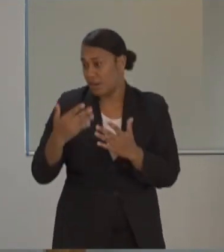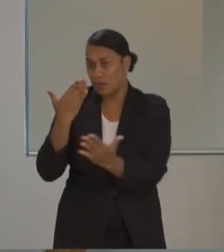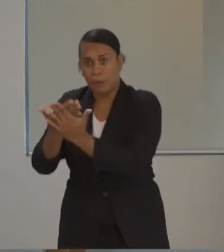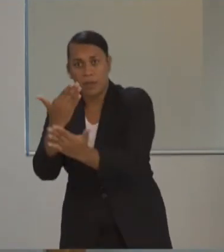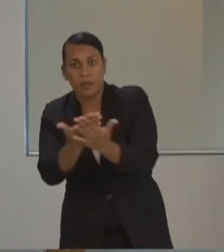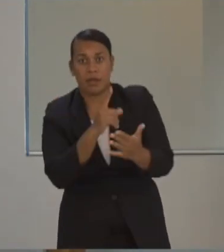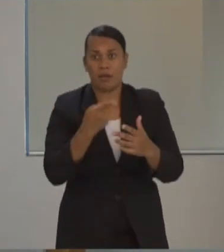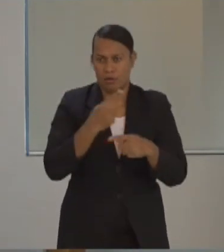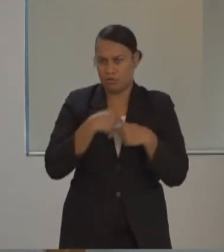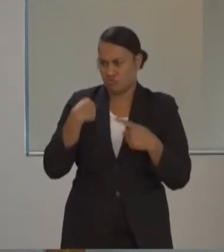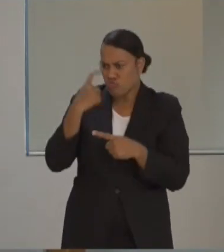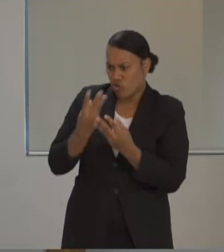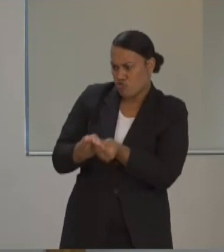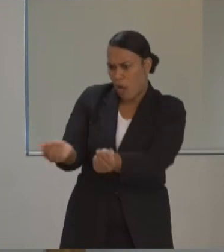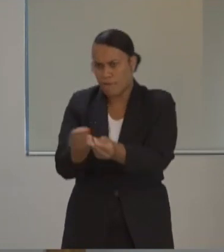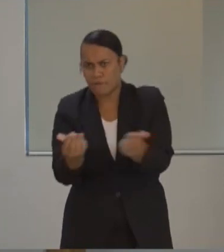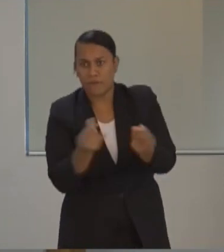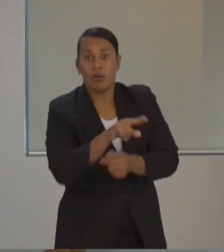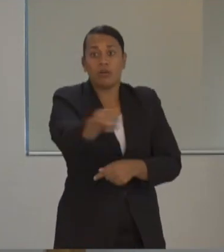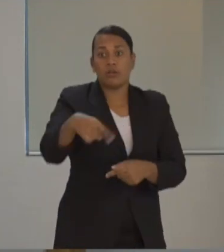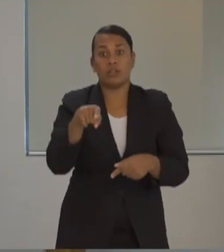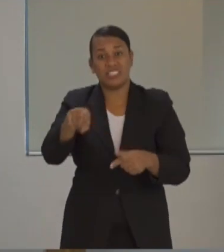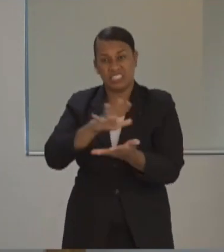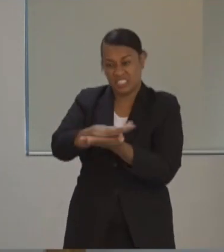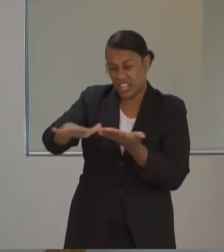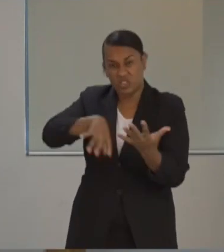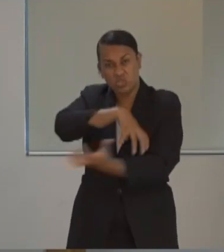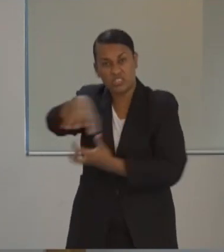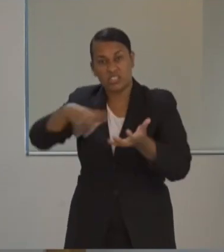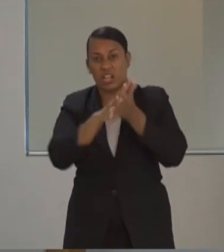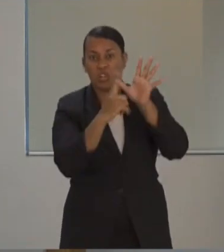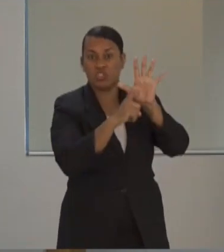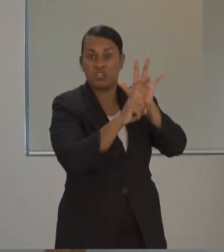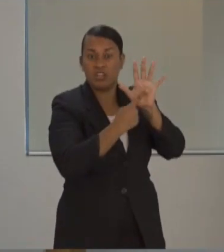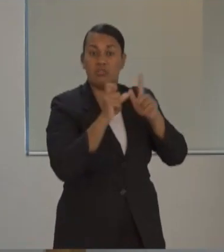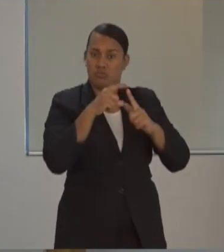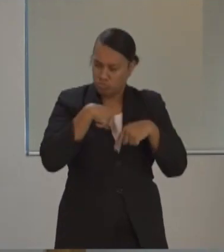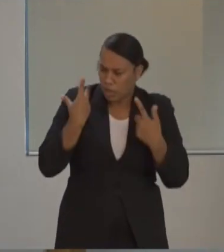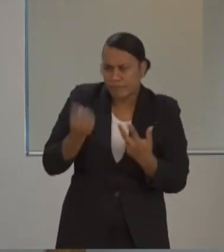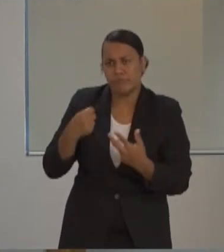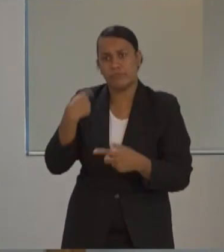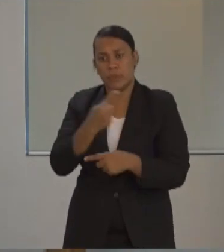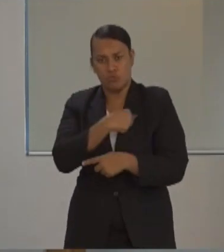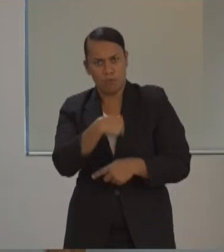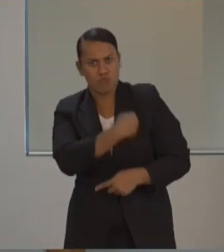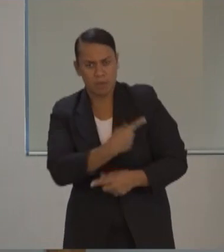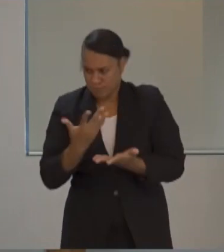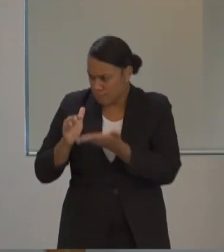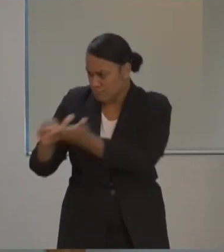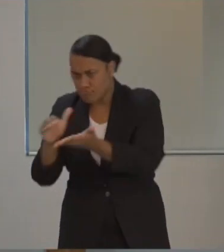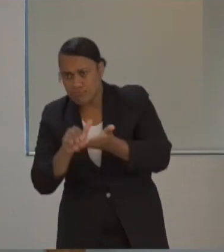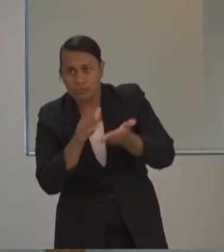Herald's Earth, we can again devote ourselves to an enemy that will last far longer than any storm, the COVID